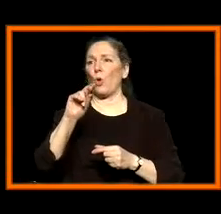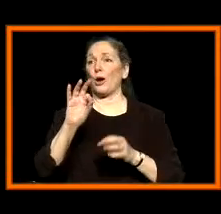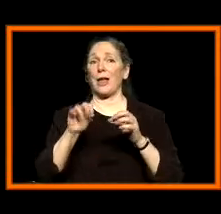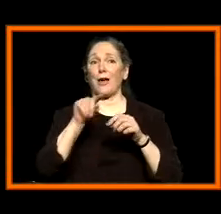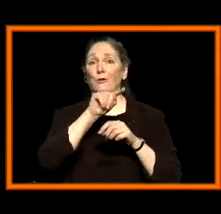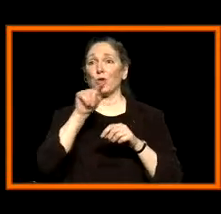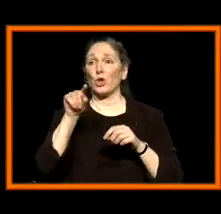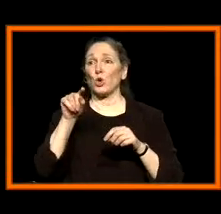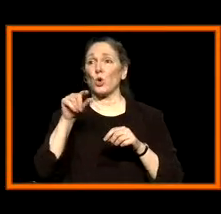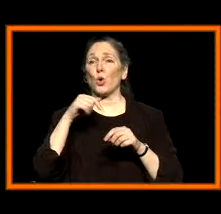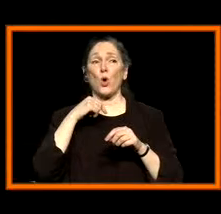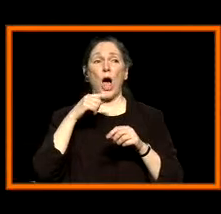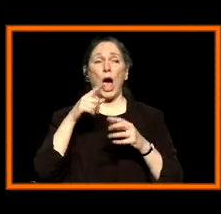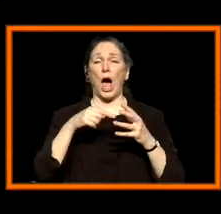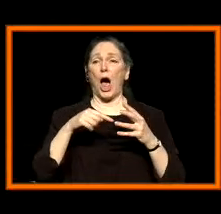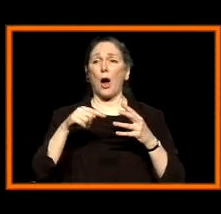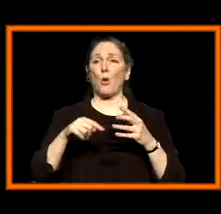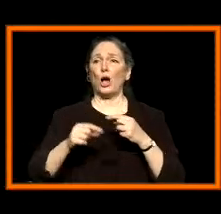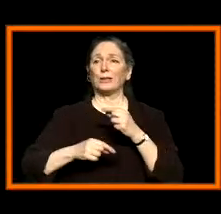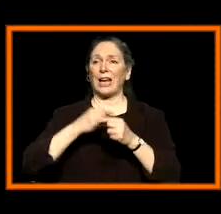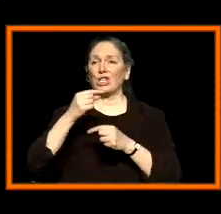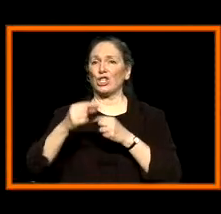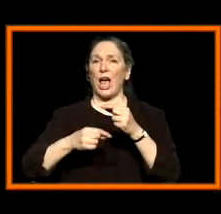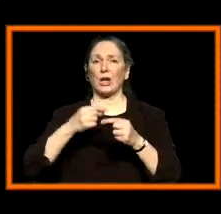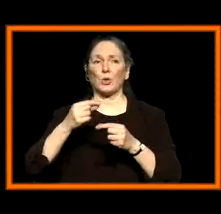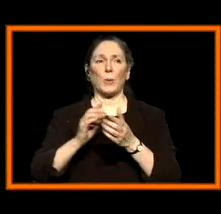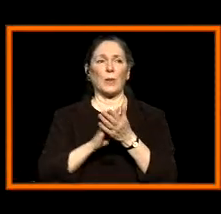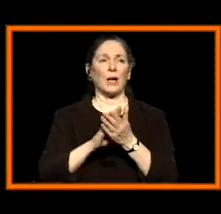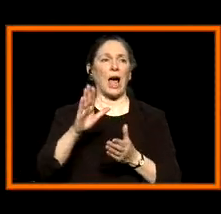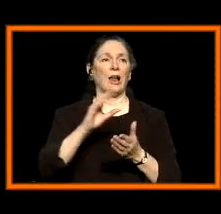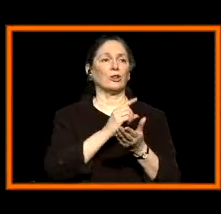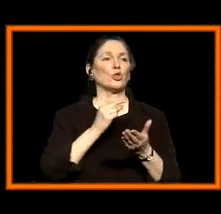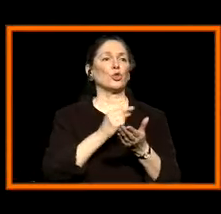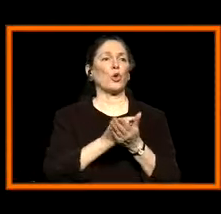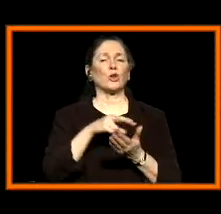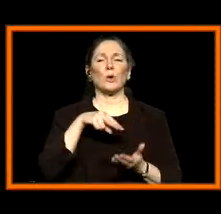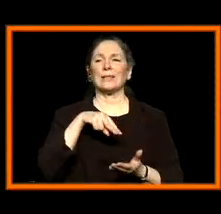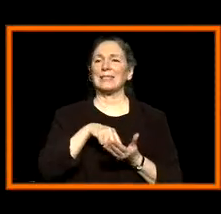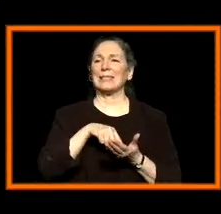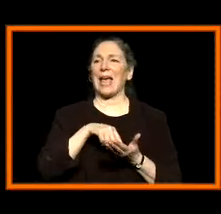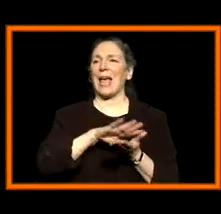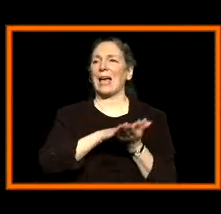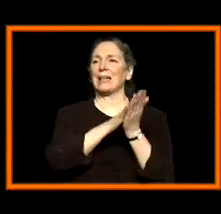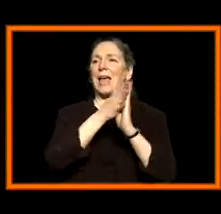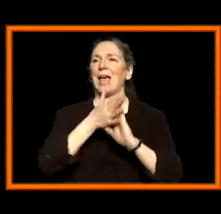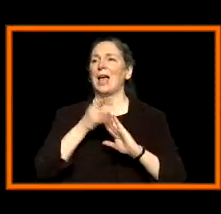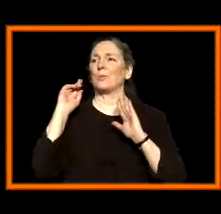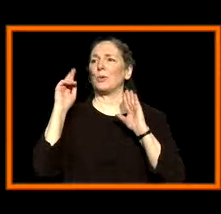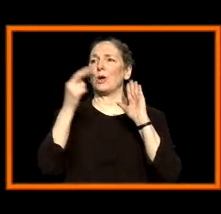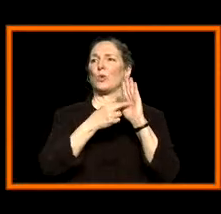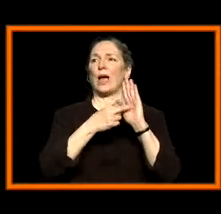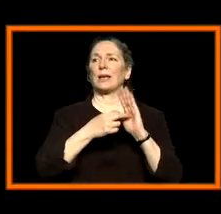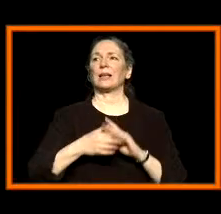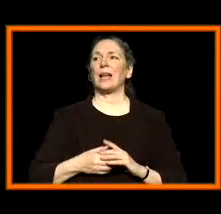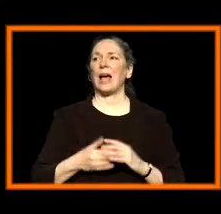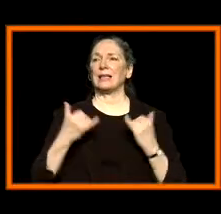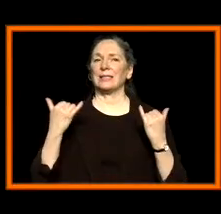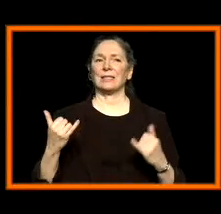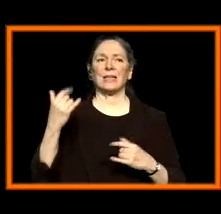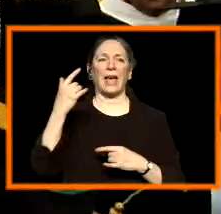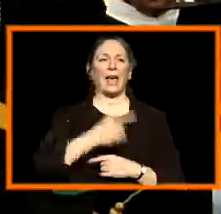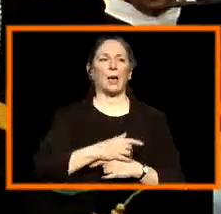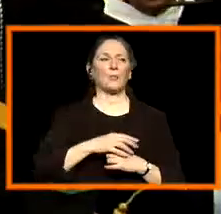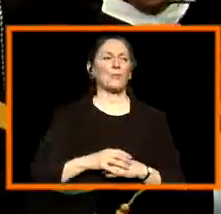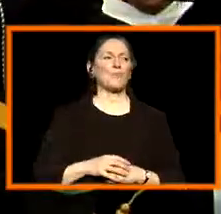you are a multi-generational college graduate, stand and be recognized